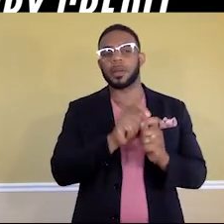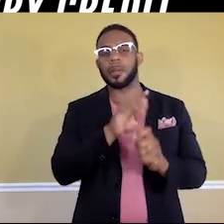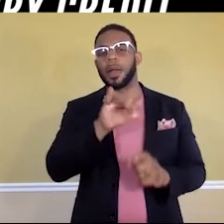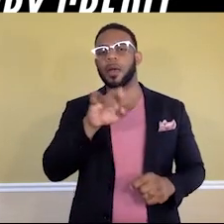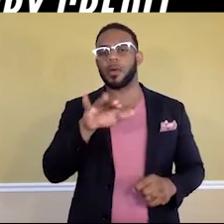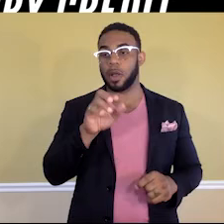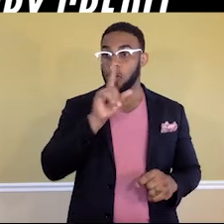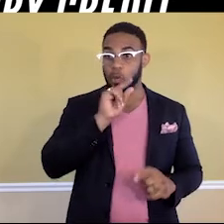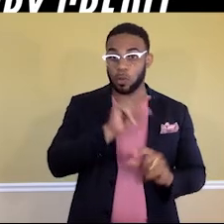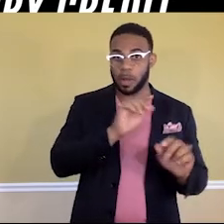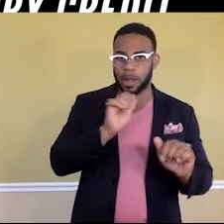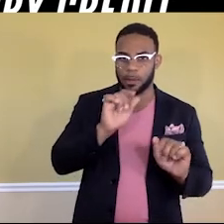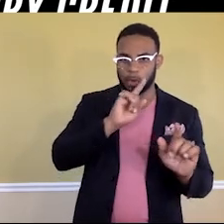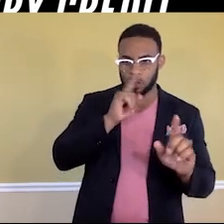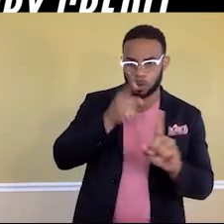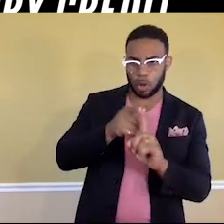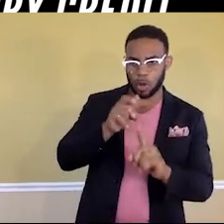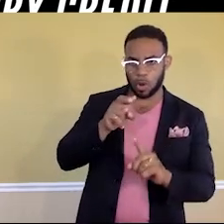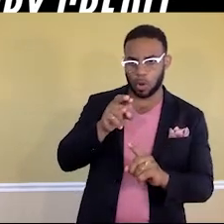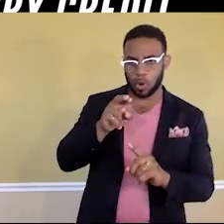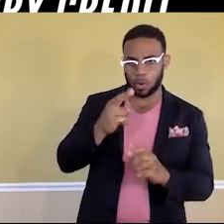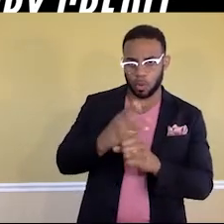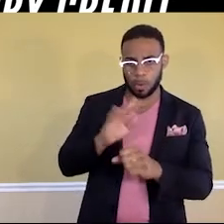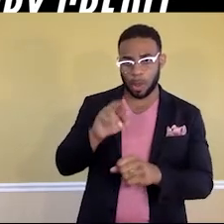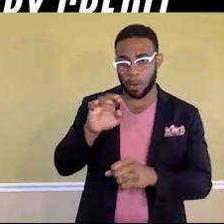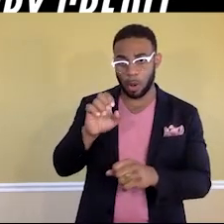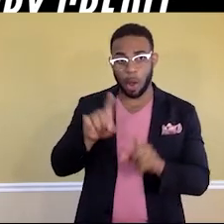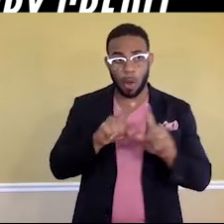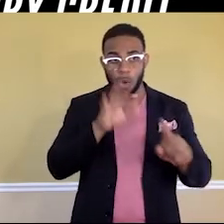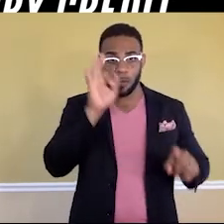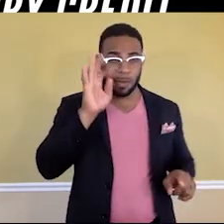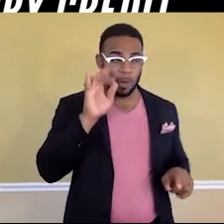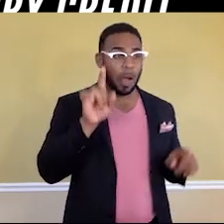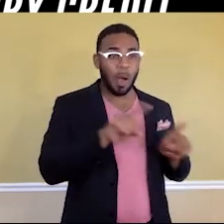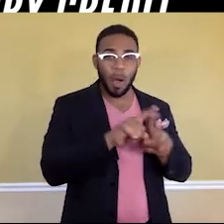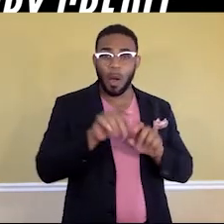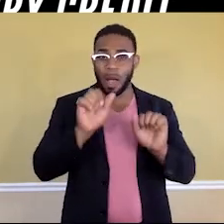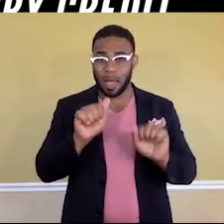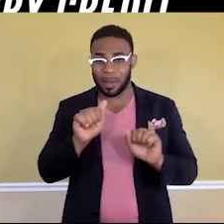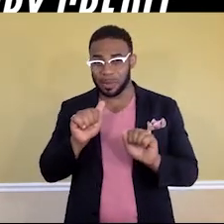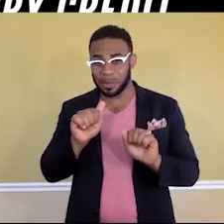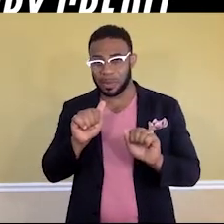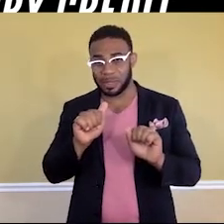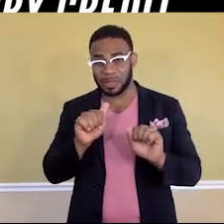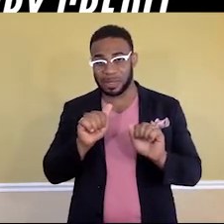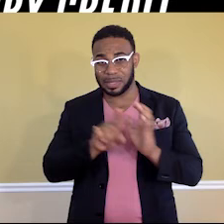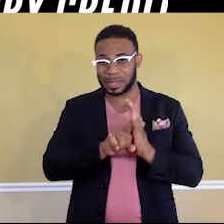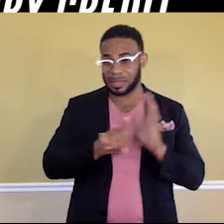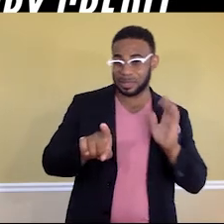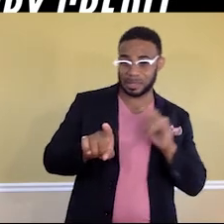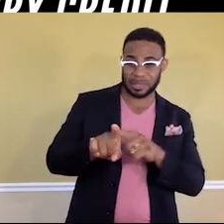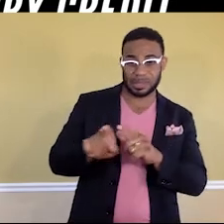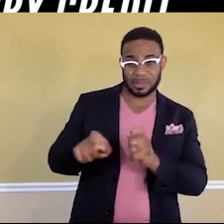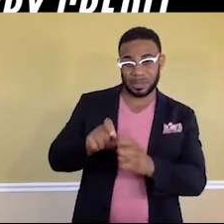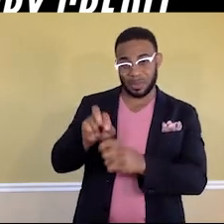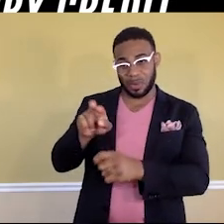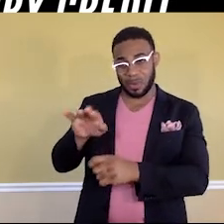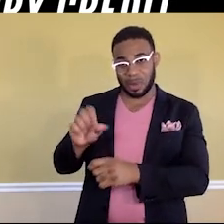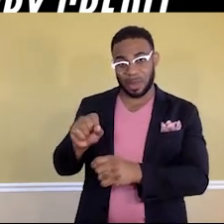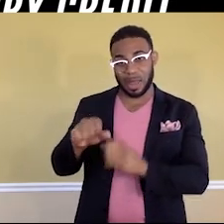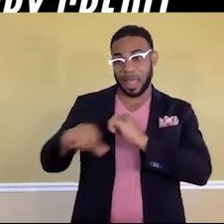Twitter is able to target users by race, and so is Facebook. They're also able to exclude specific races,